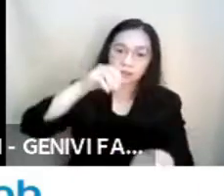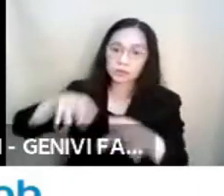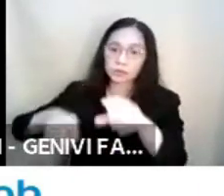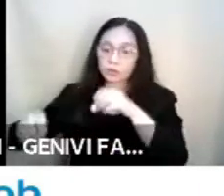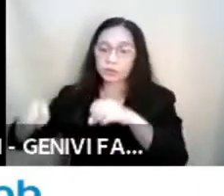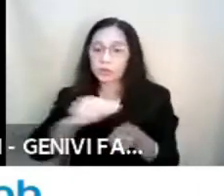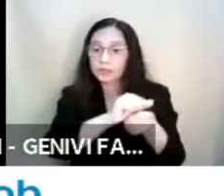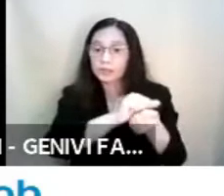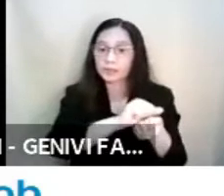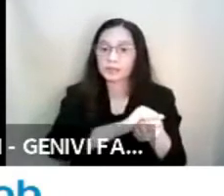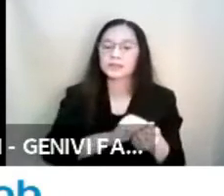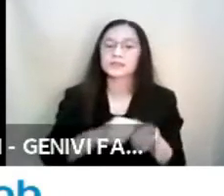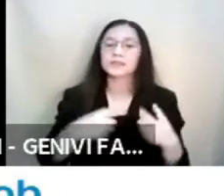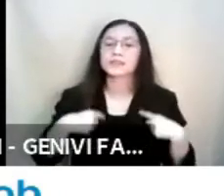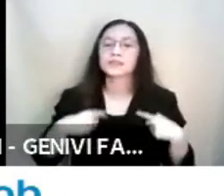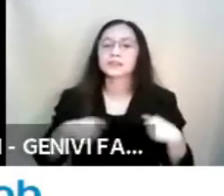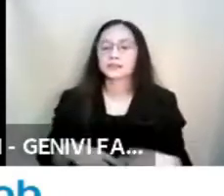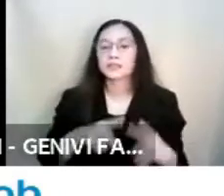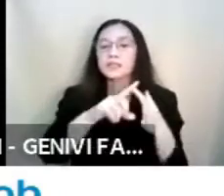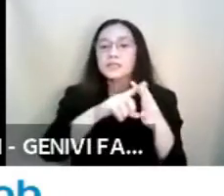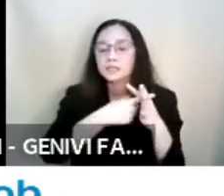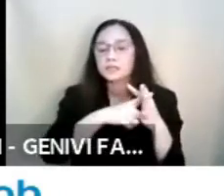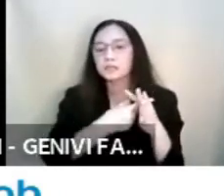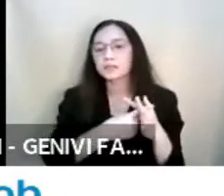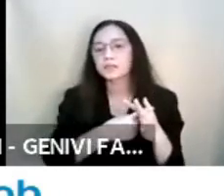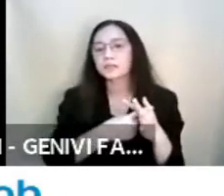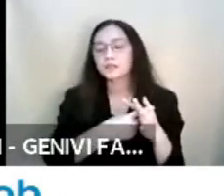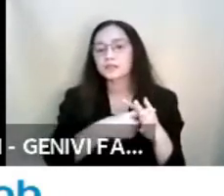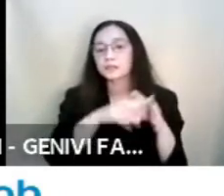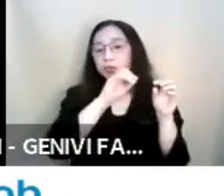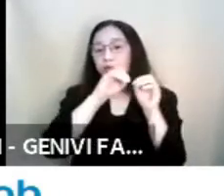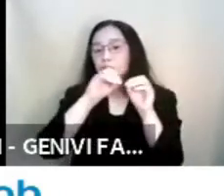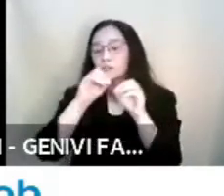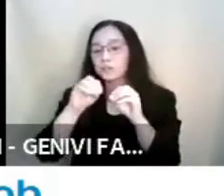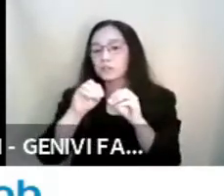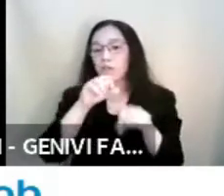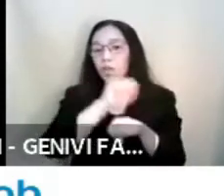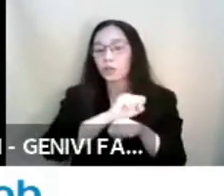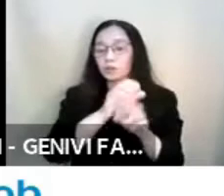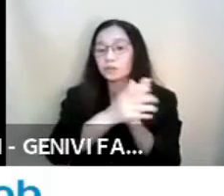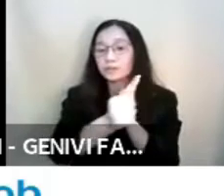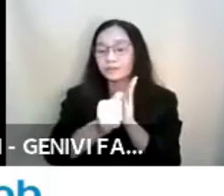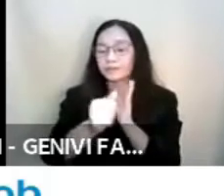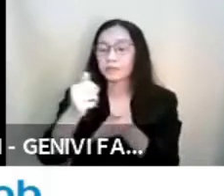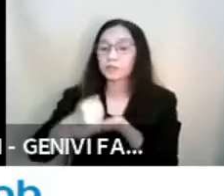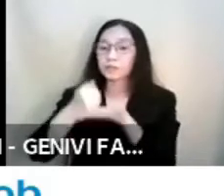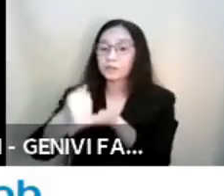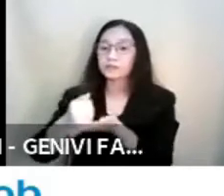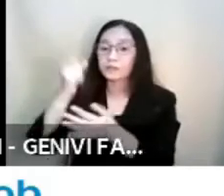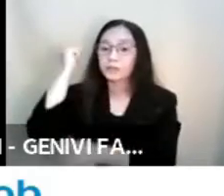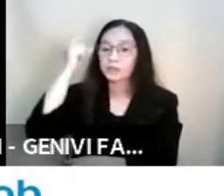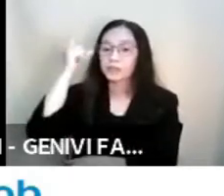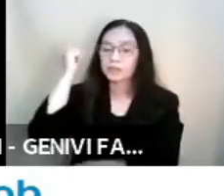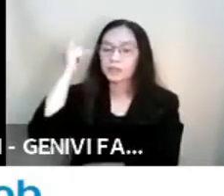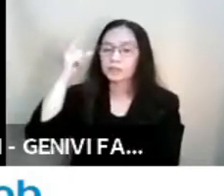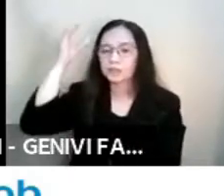good starting points for teaching them work skills, no, and really helping them understand the